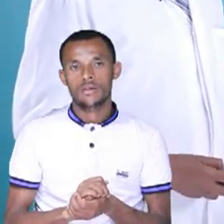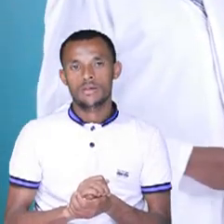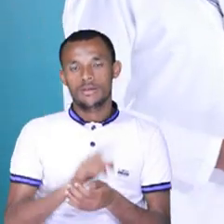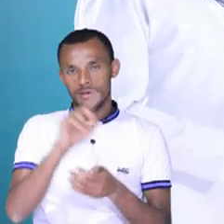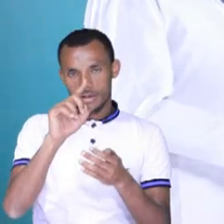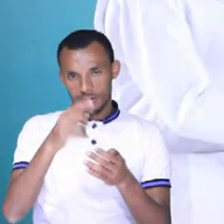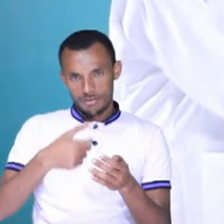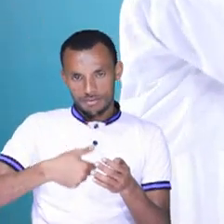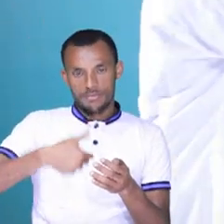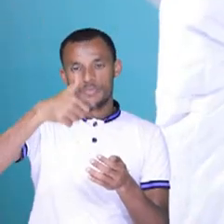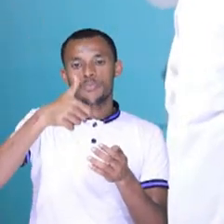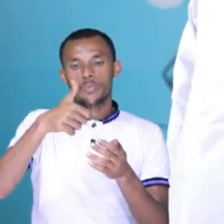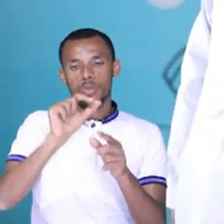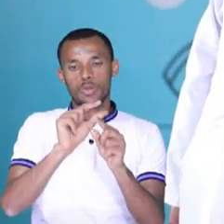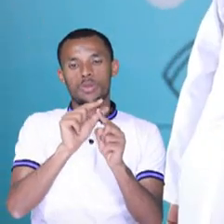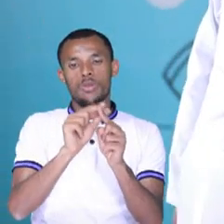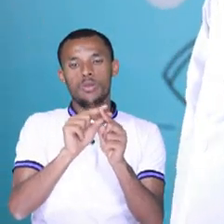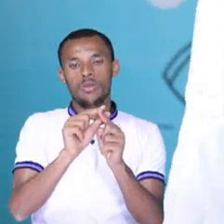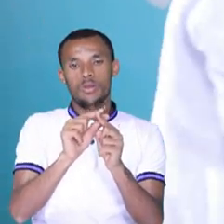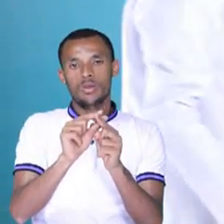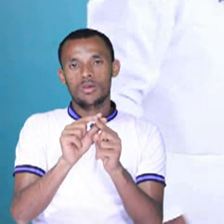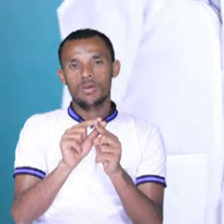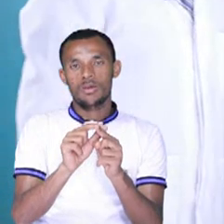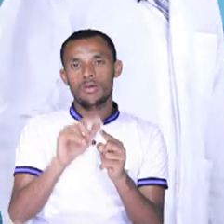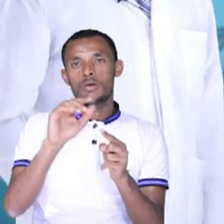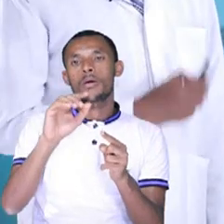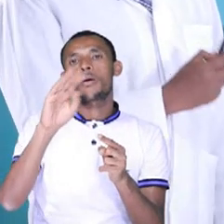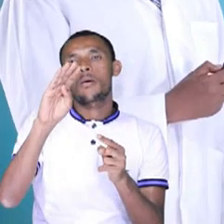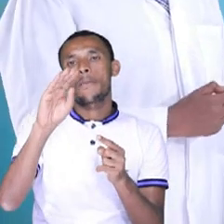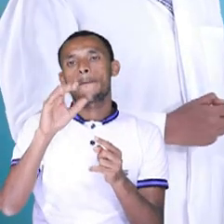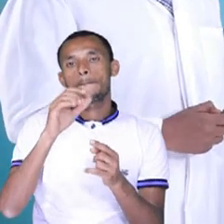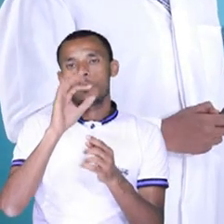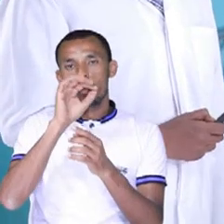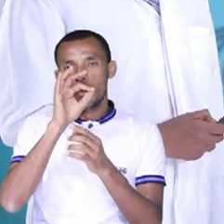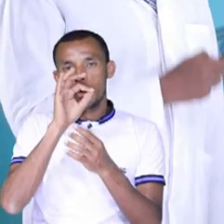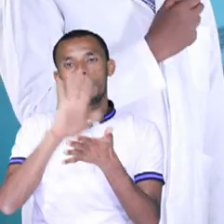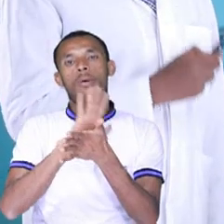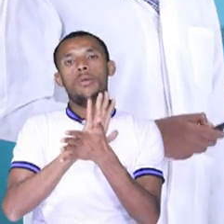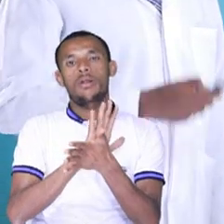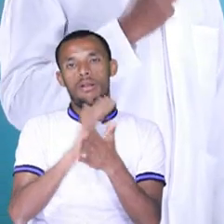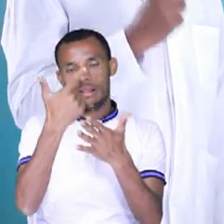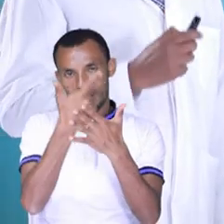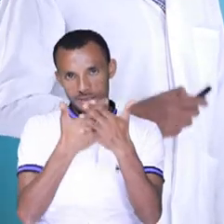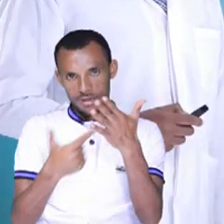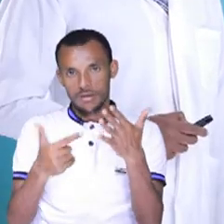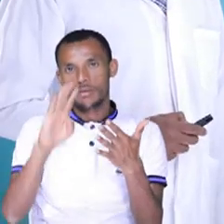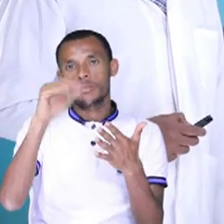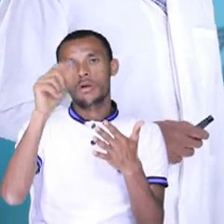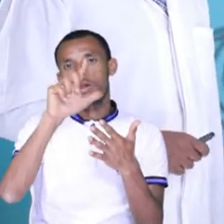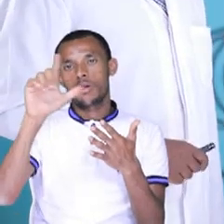the key word here it is, what it says, ballot paper. Listed on the ballot